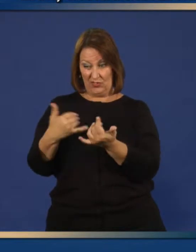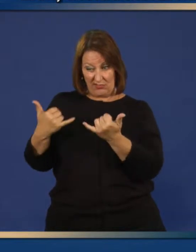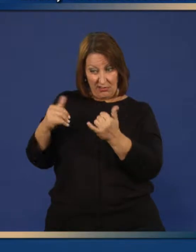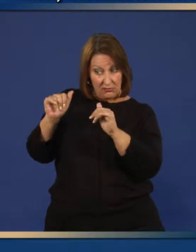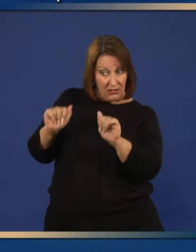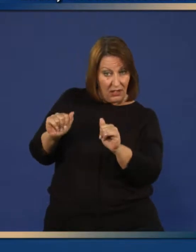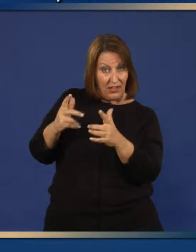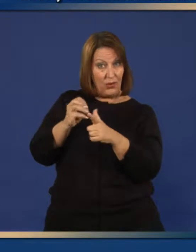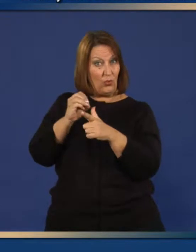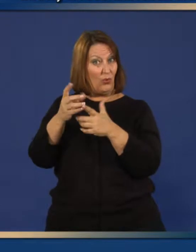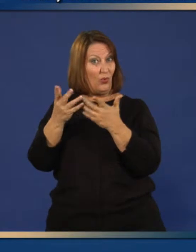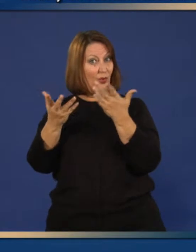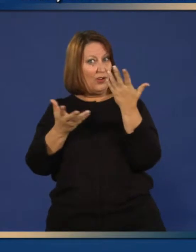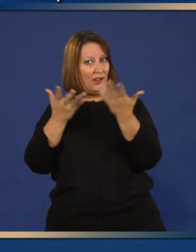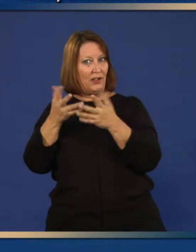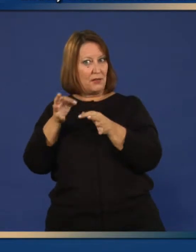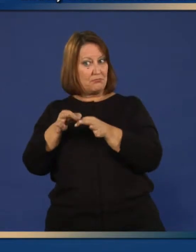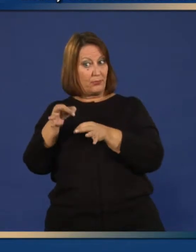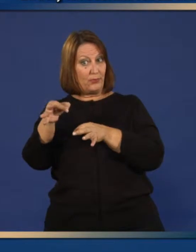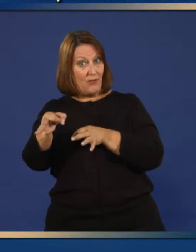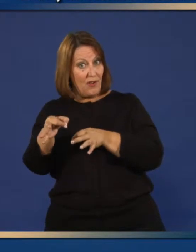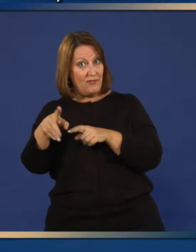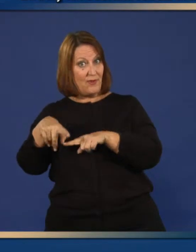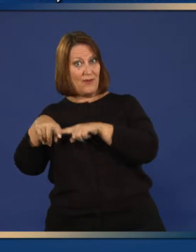to reschedule the vaccination.